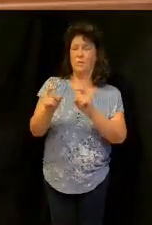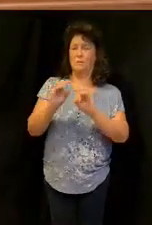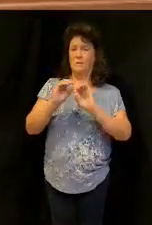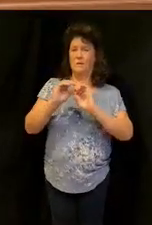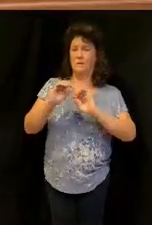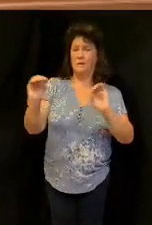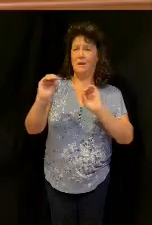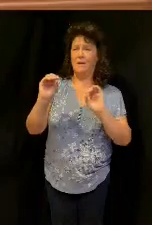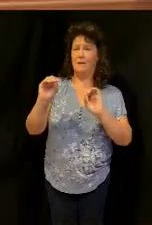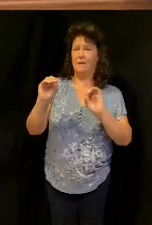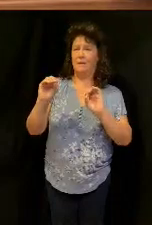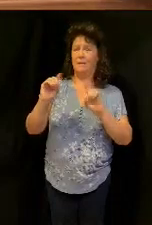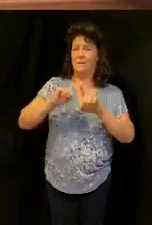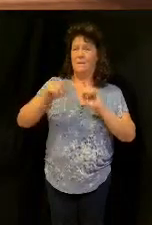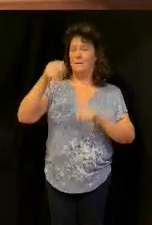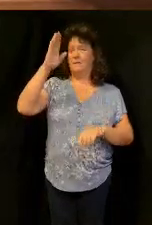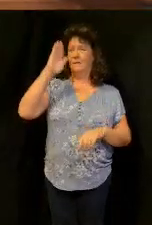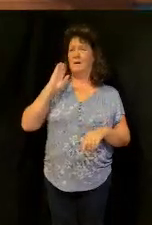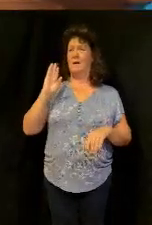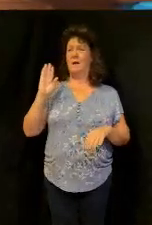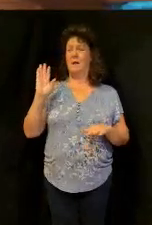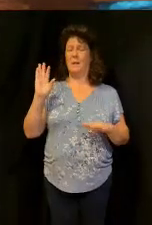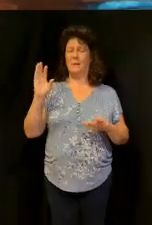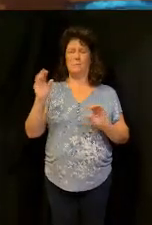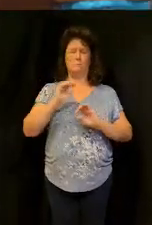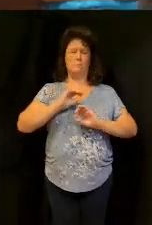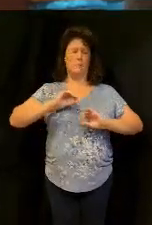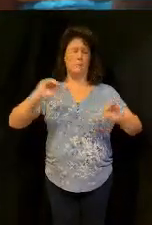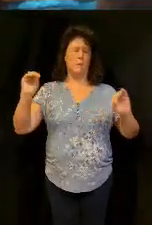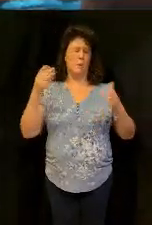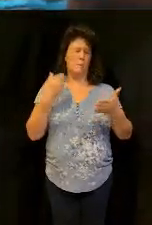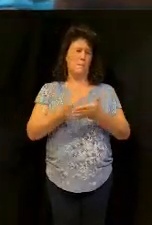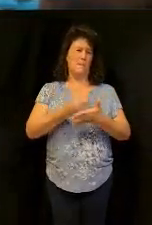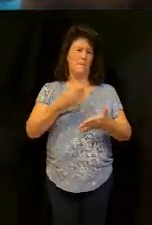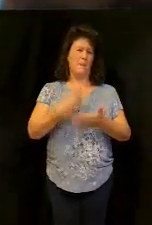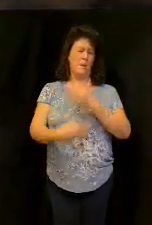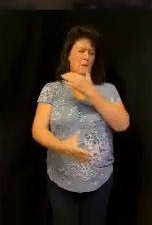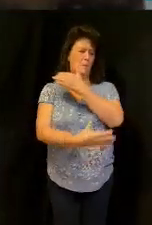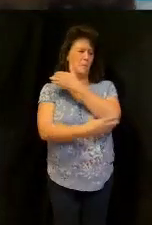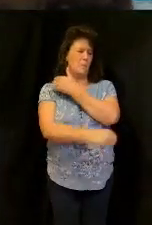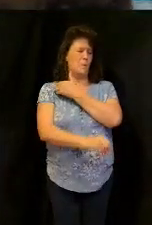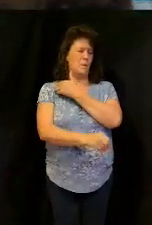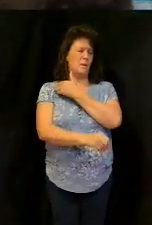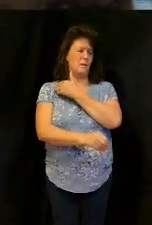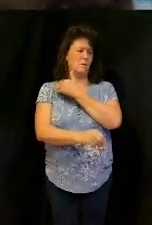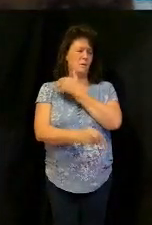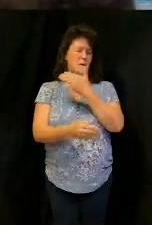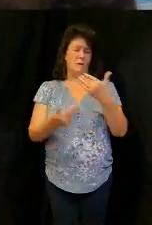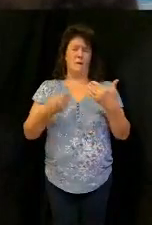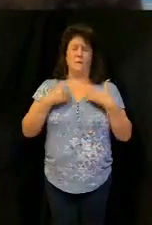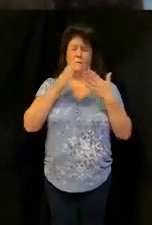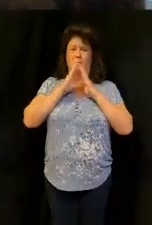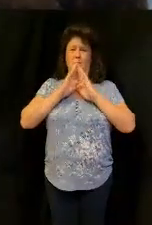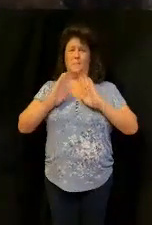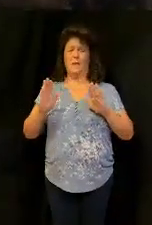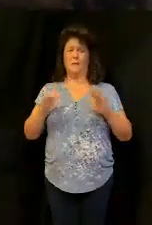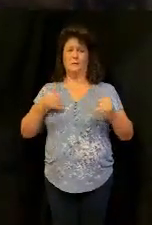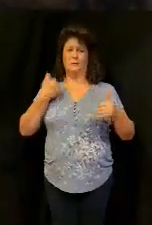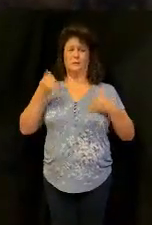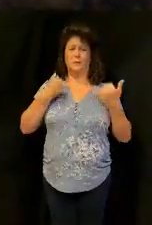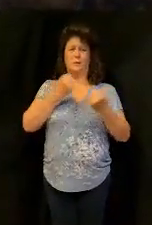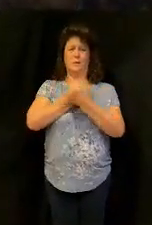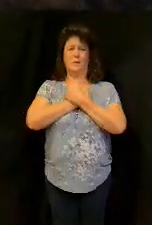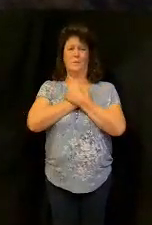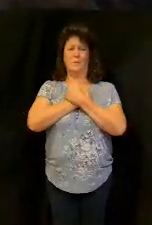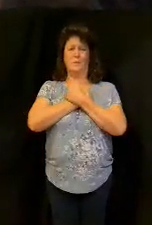don't have to have a dime to your name and be the happiest person in the world you don't have to have a dime to your name and have peace and joy and love you don't have to have a dime